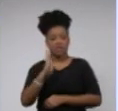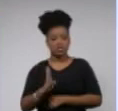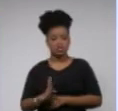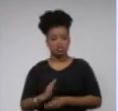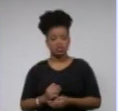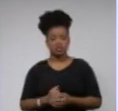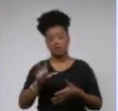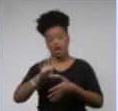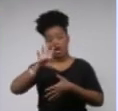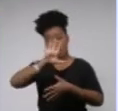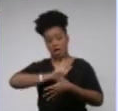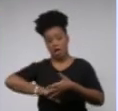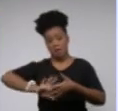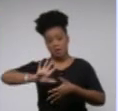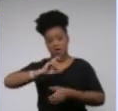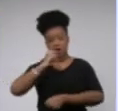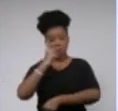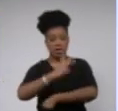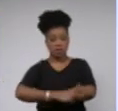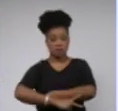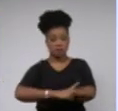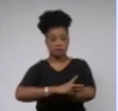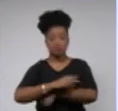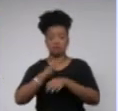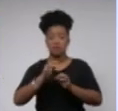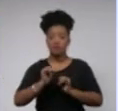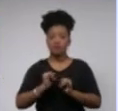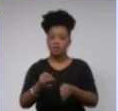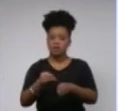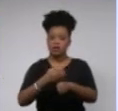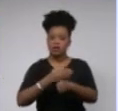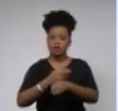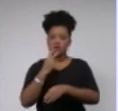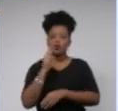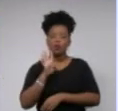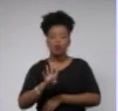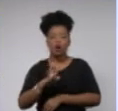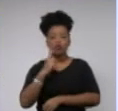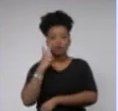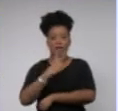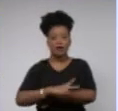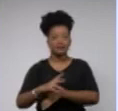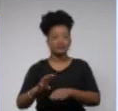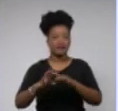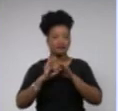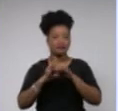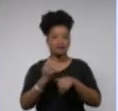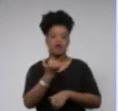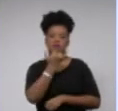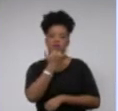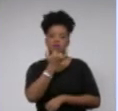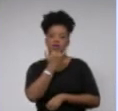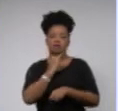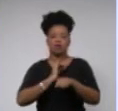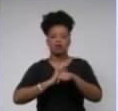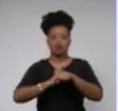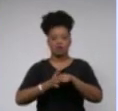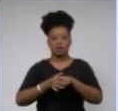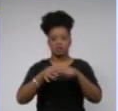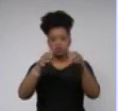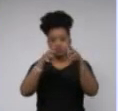1,109,000 cases. Turning the attention to the Americas region, right after the United States and Brazil comes